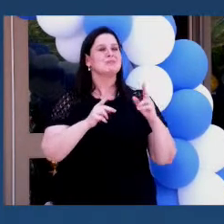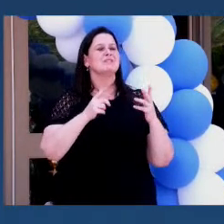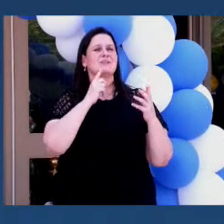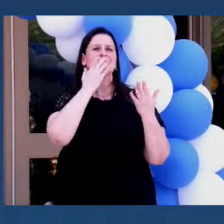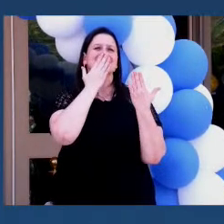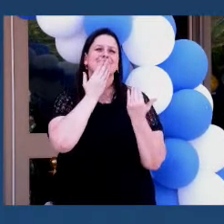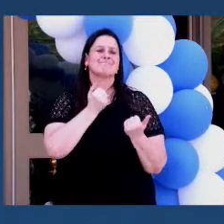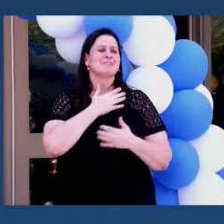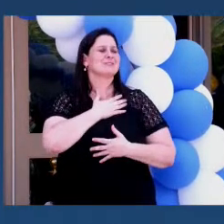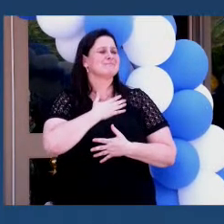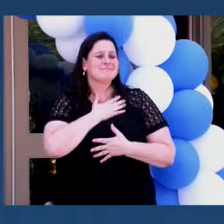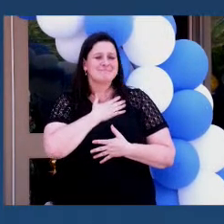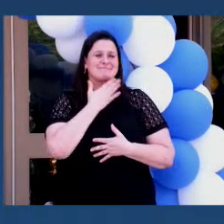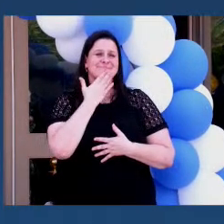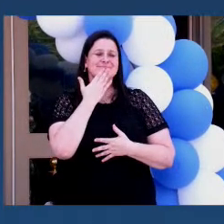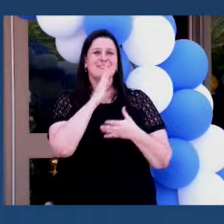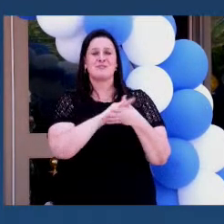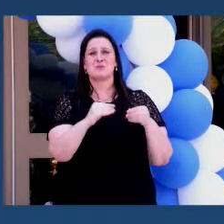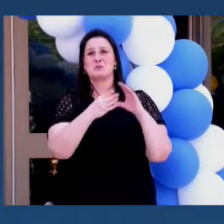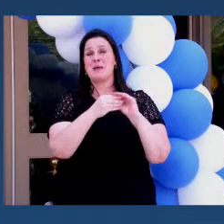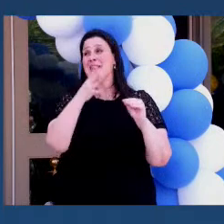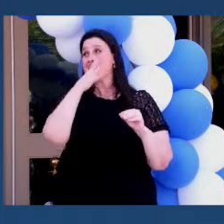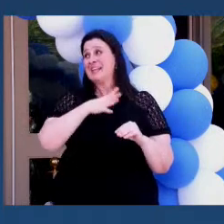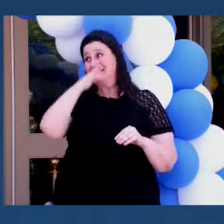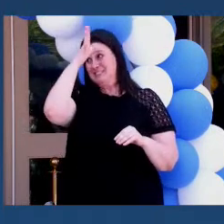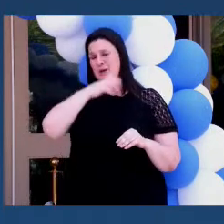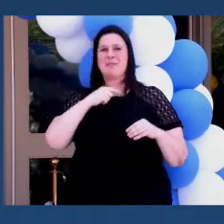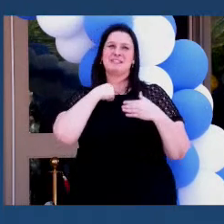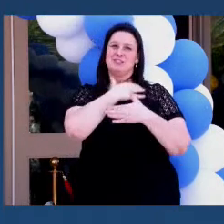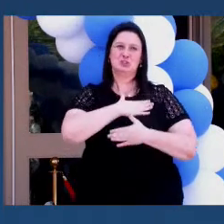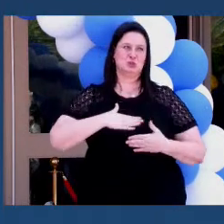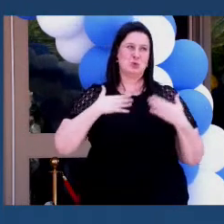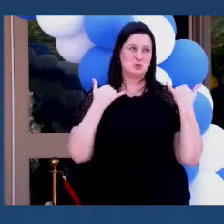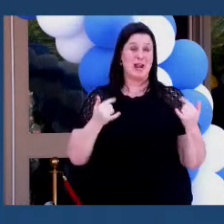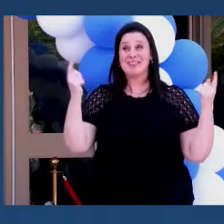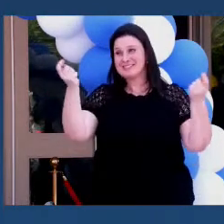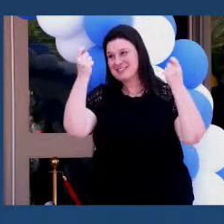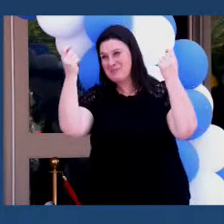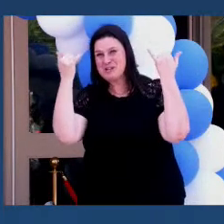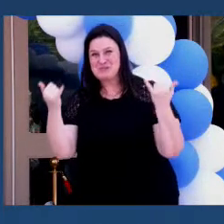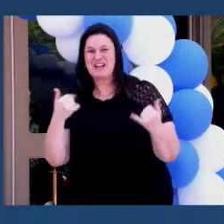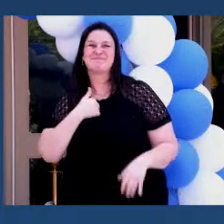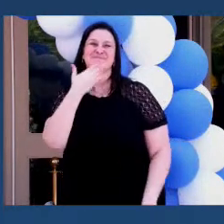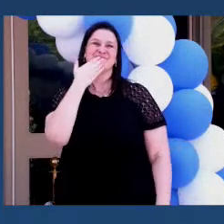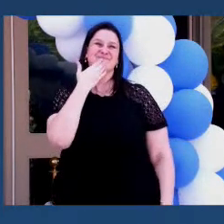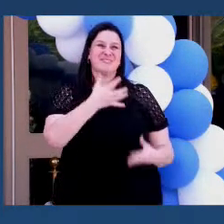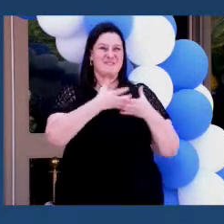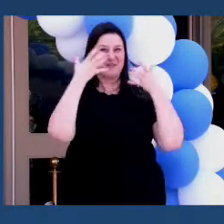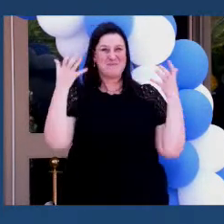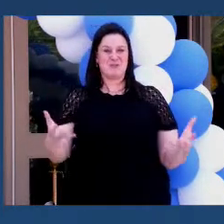thank you for those stories. But ladies and gentlemen, let's enjoy the day. Let's celebrate the day. Thank you very much.